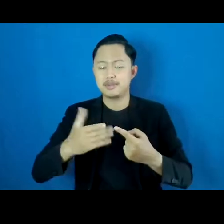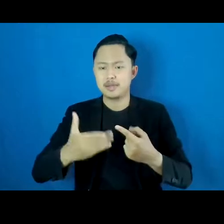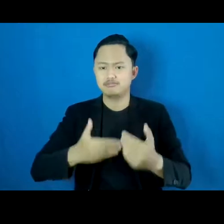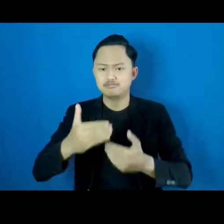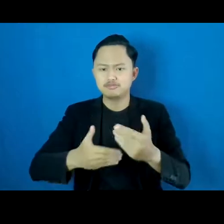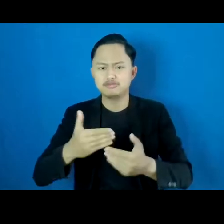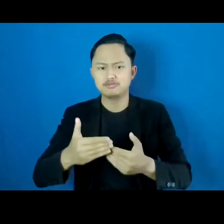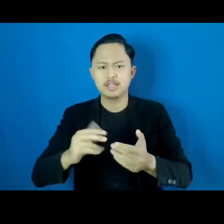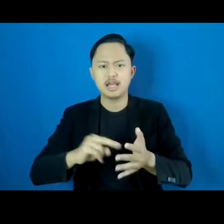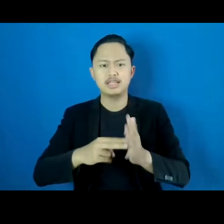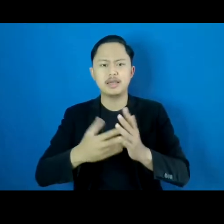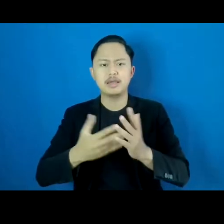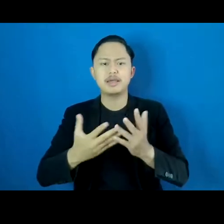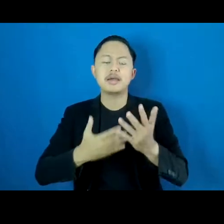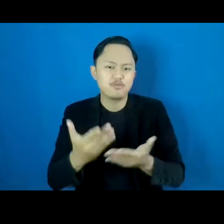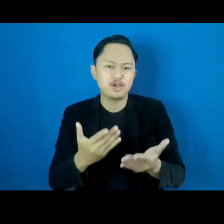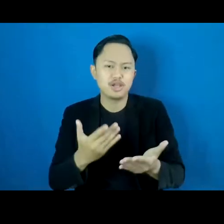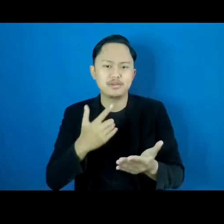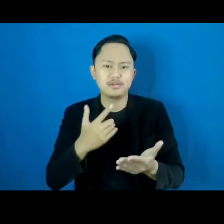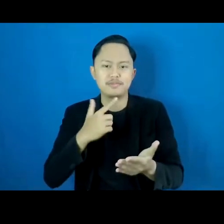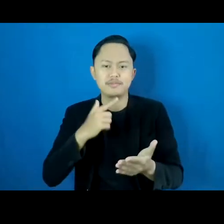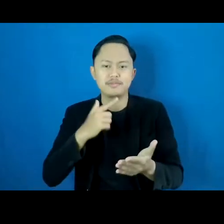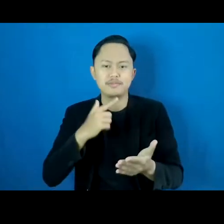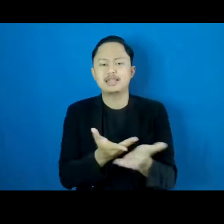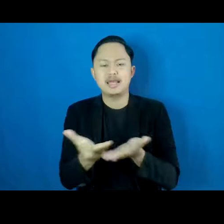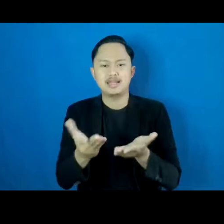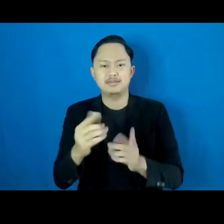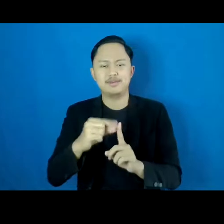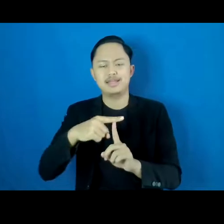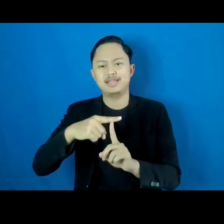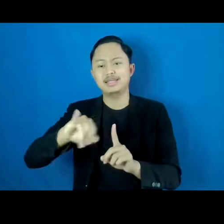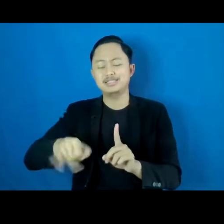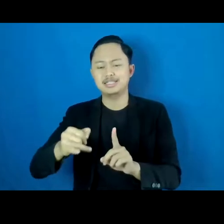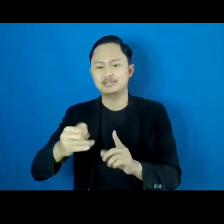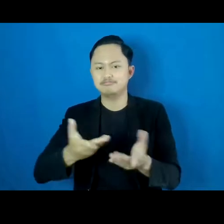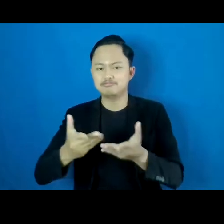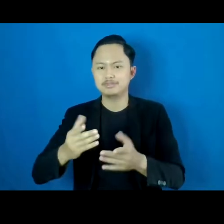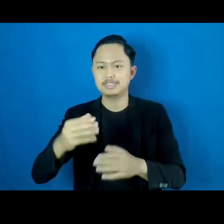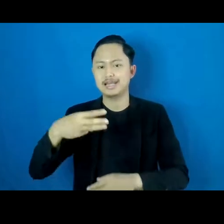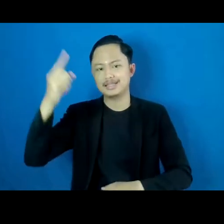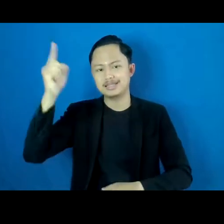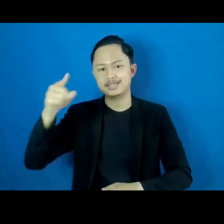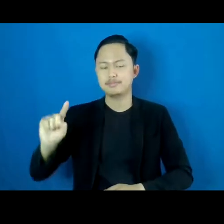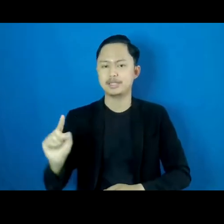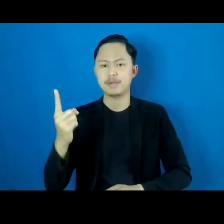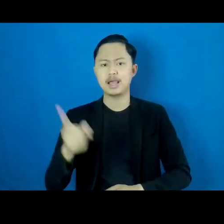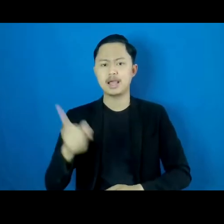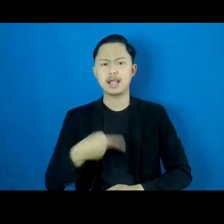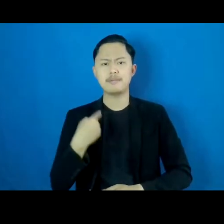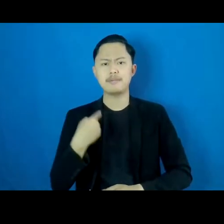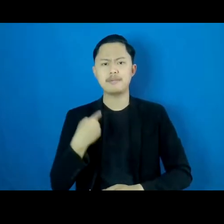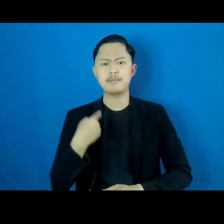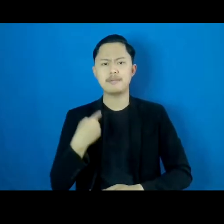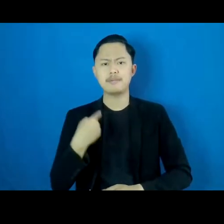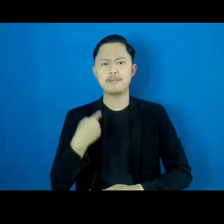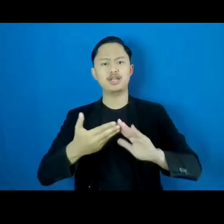least in Jakarta and also TransJakarta services. Now, Jakarta has become the latest city to join the e-mobility community, especially